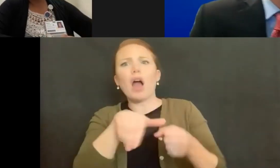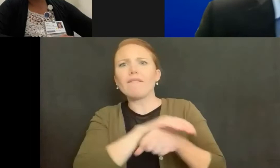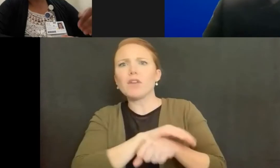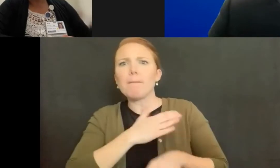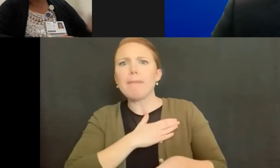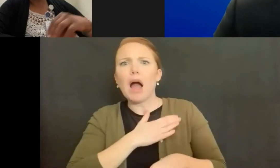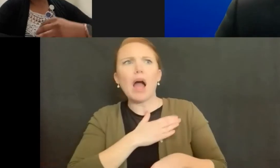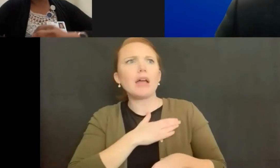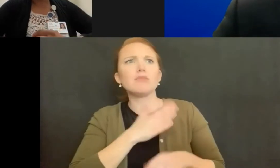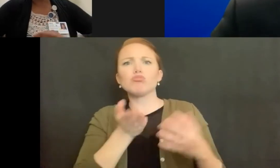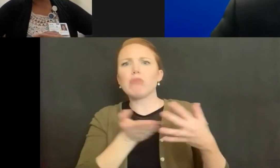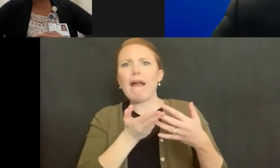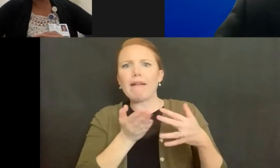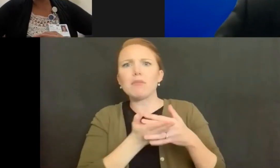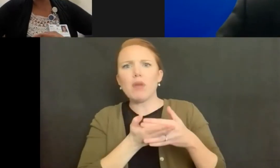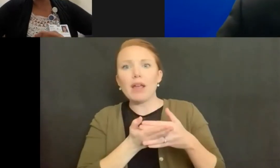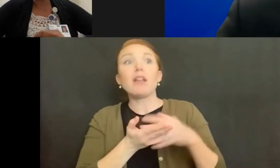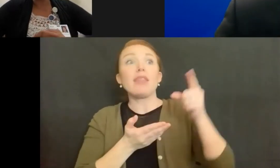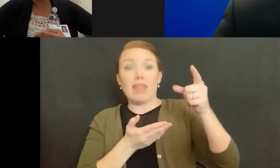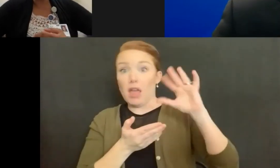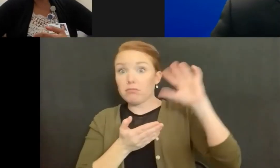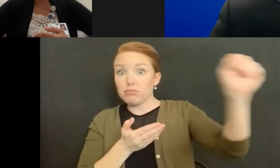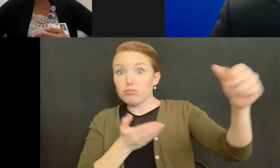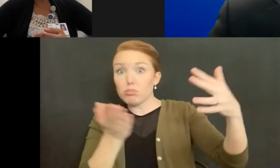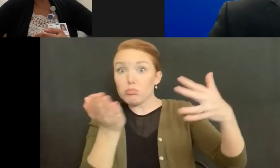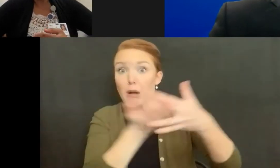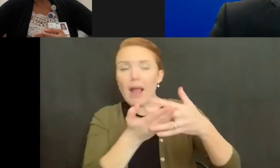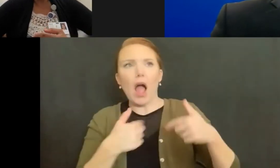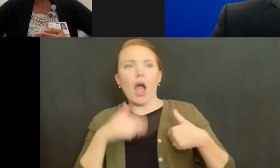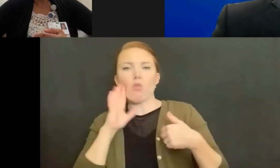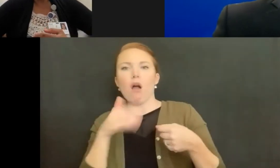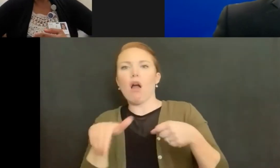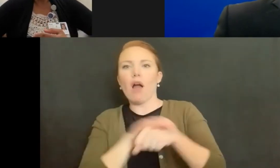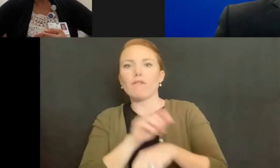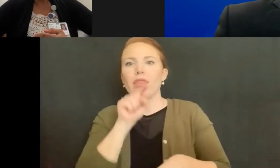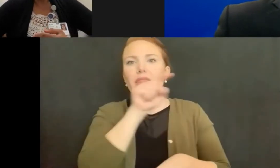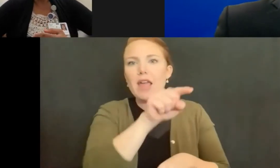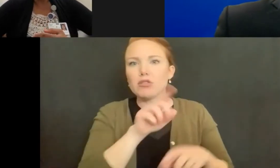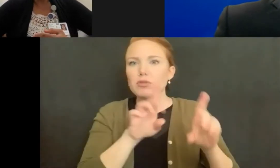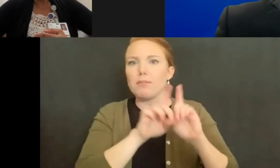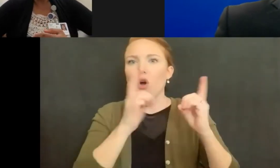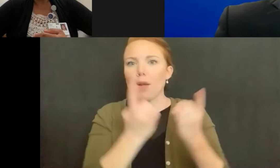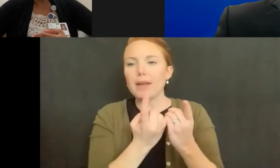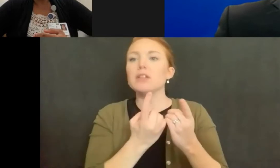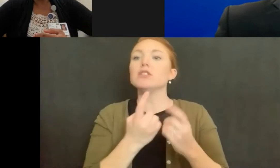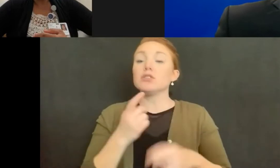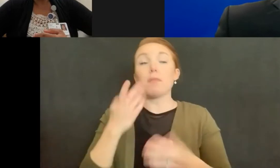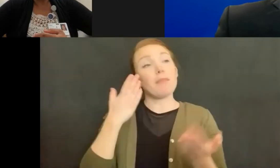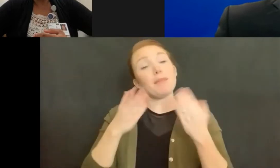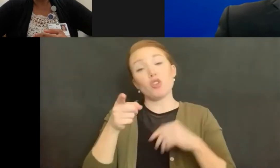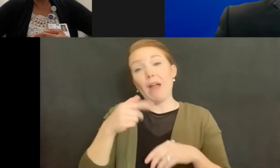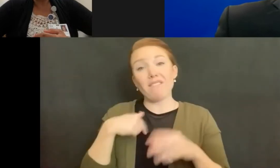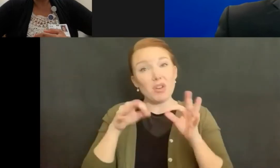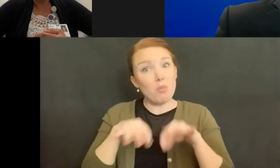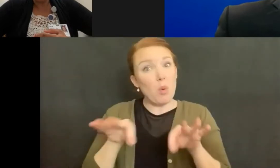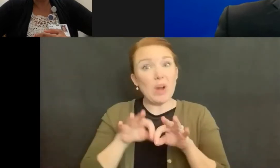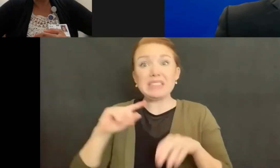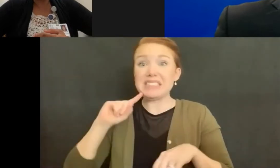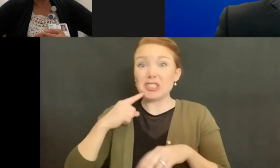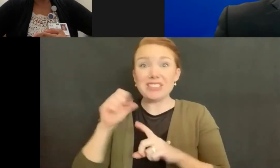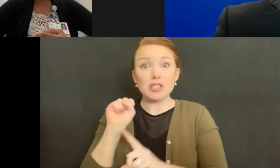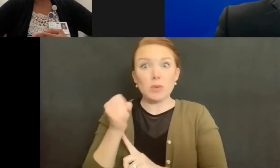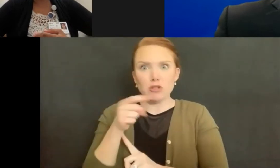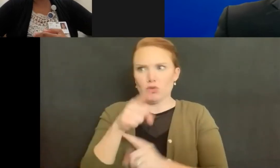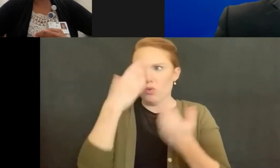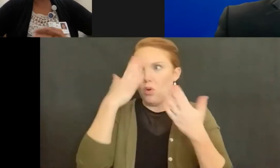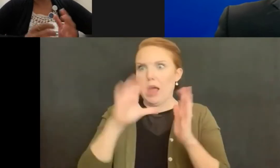on a break, you are covering that department. So things like that. And sometimes you have a critical situation where you don't know how to react.